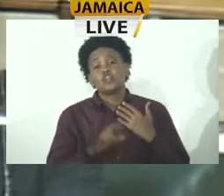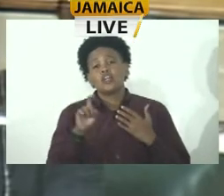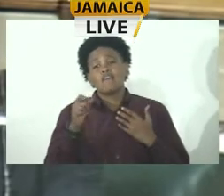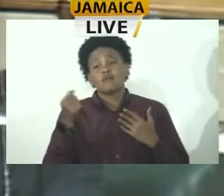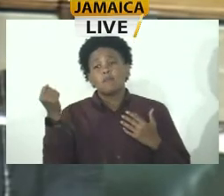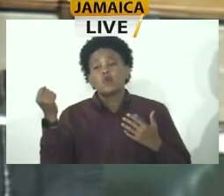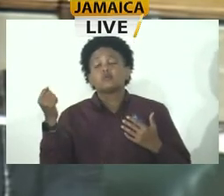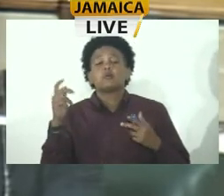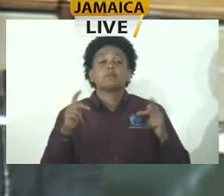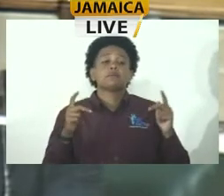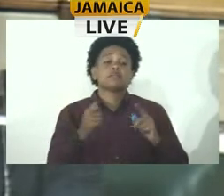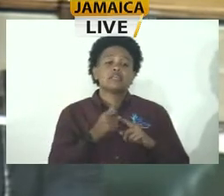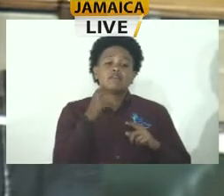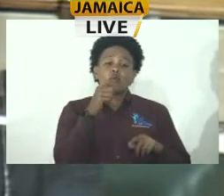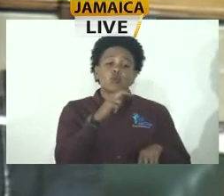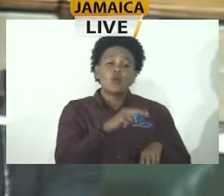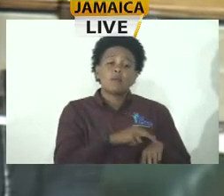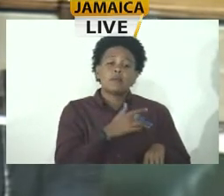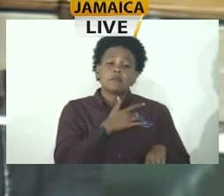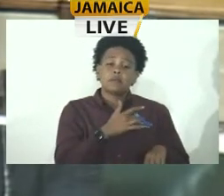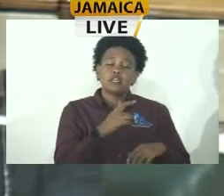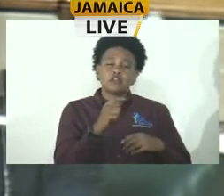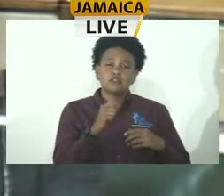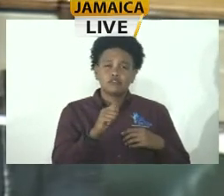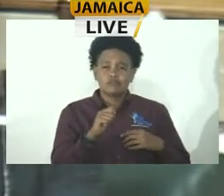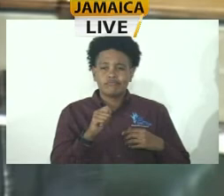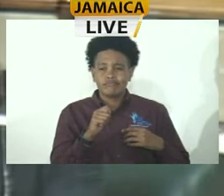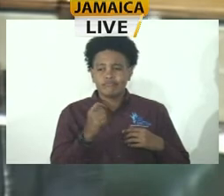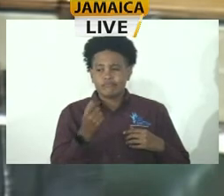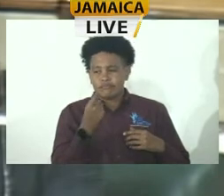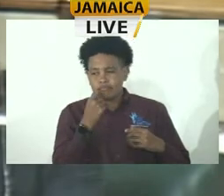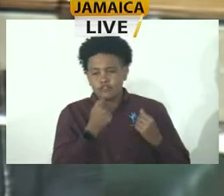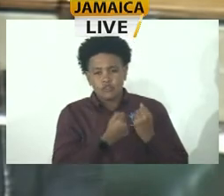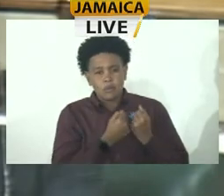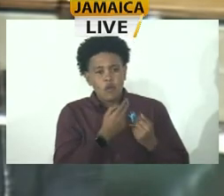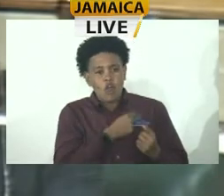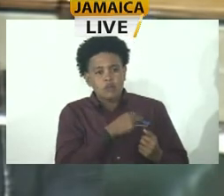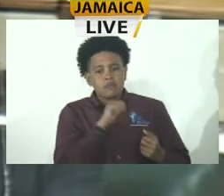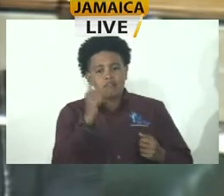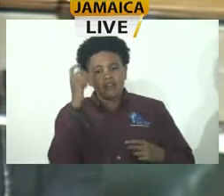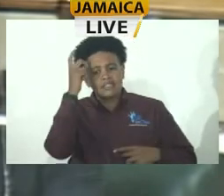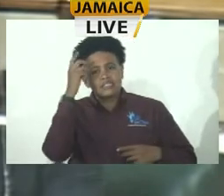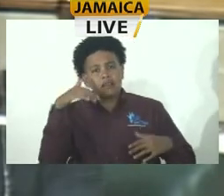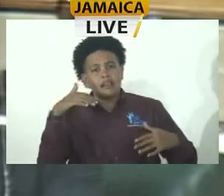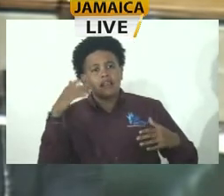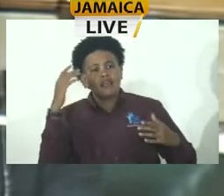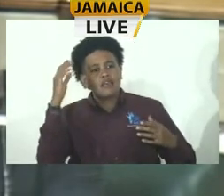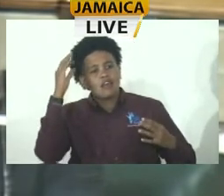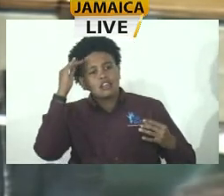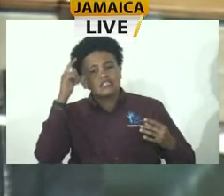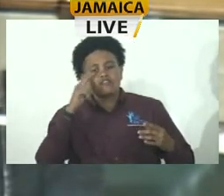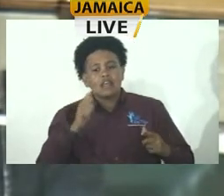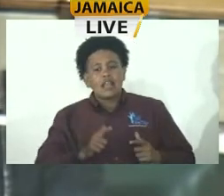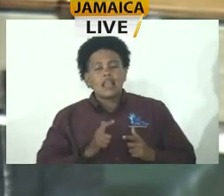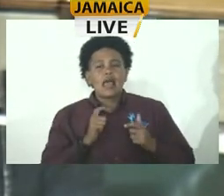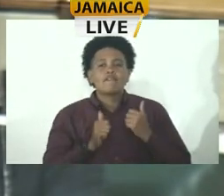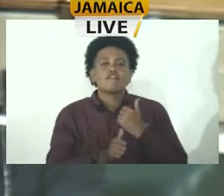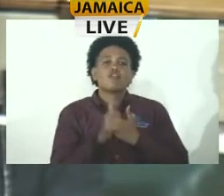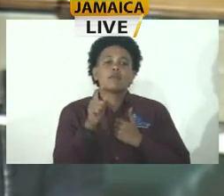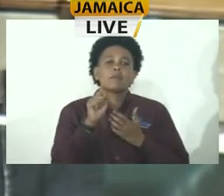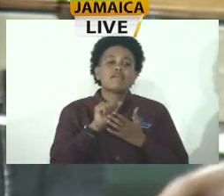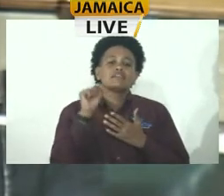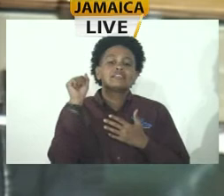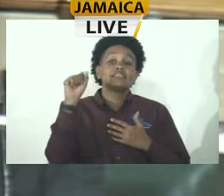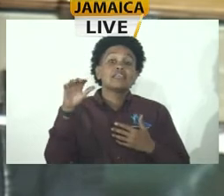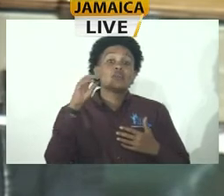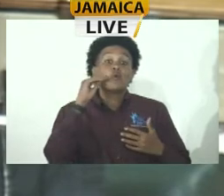persons who would normally have been treated at the hospital for other diseases that may not be considered life-threatening they may have had to be sent home